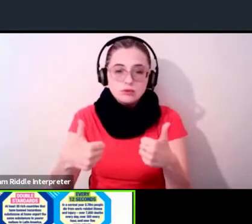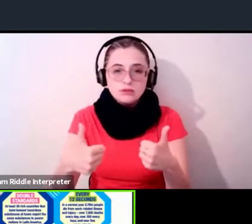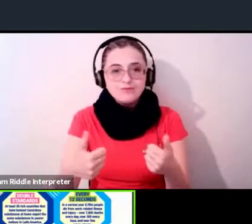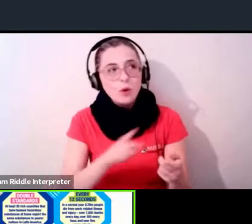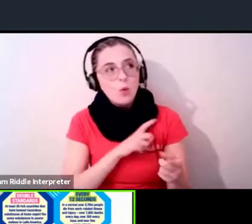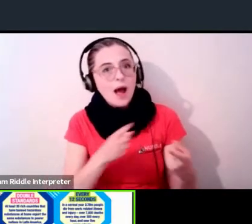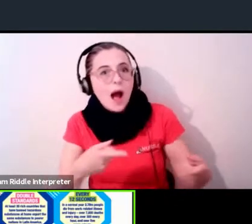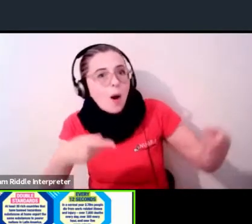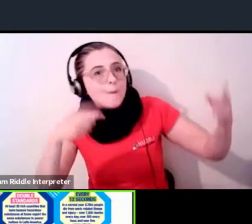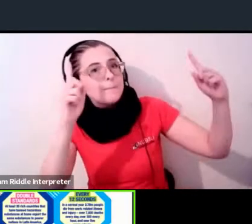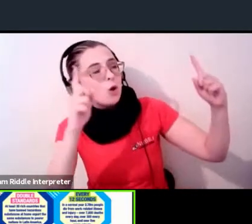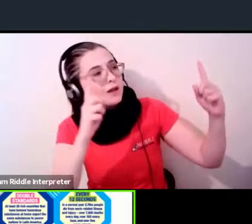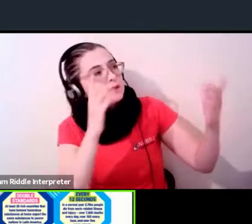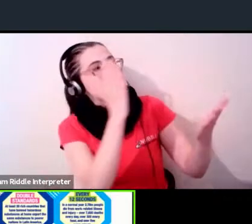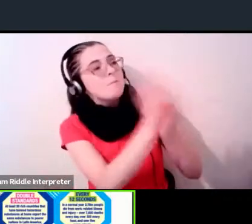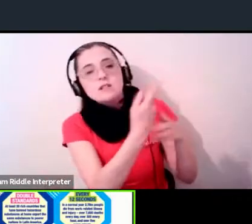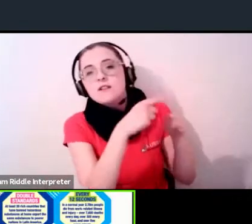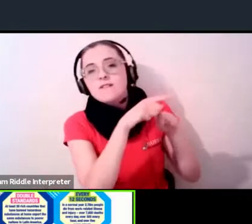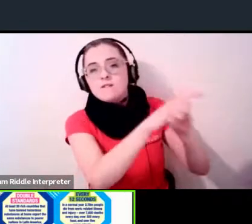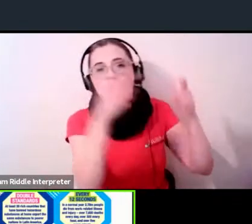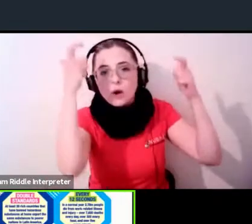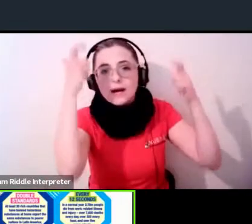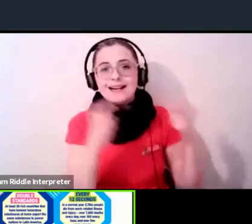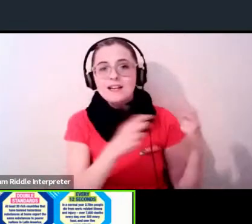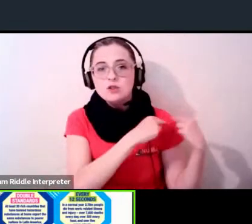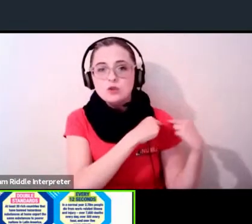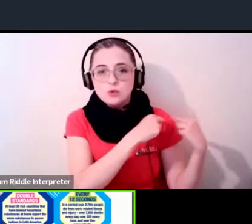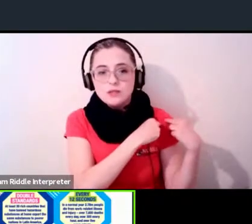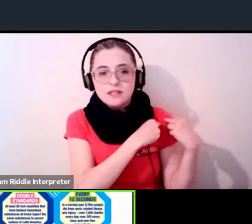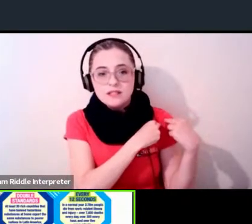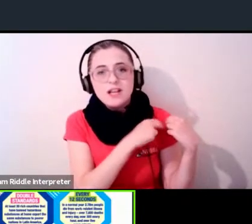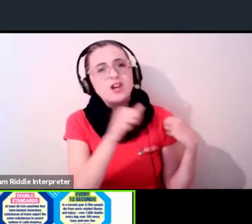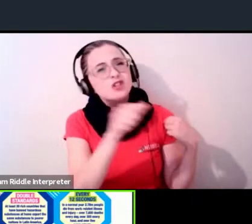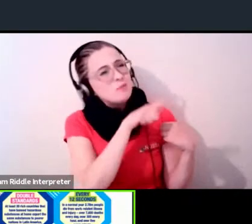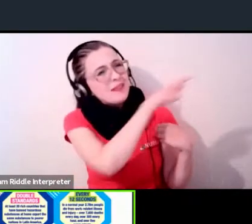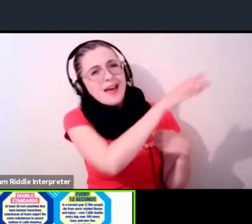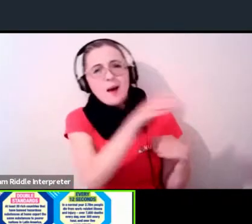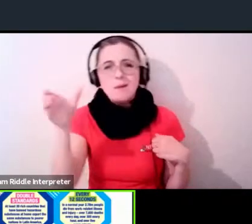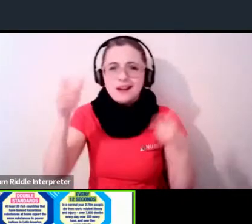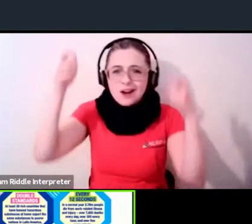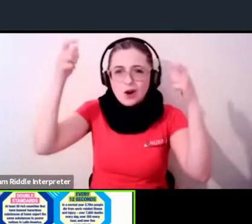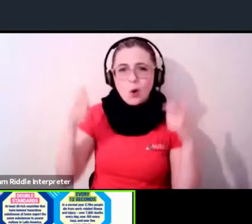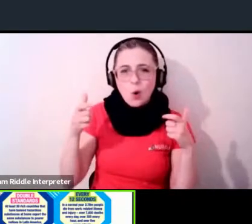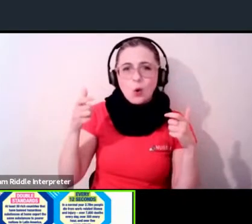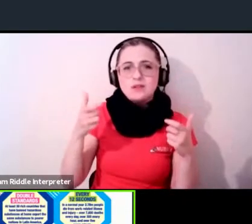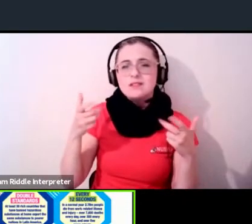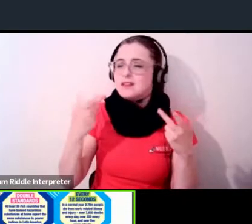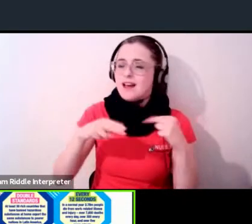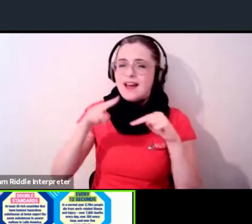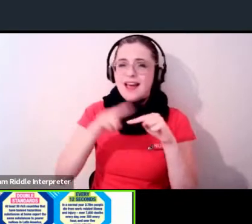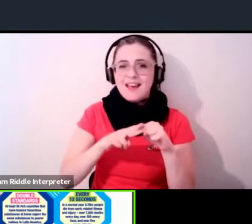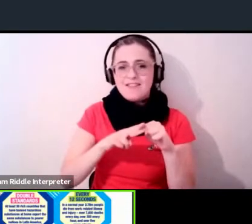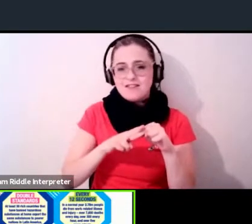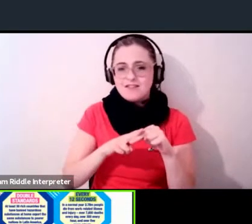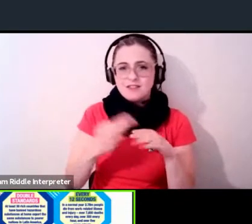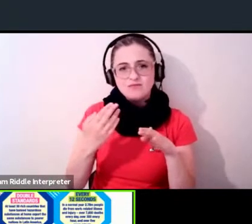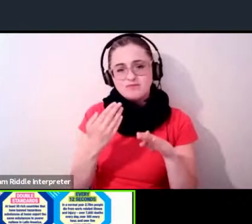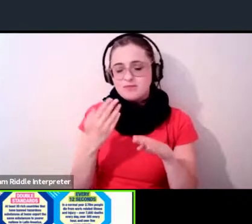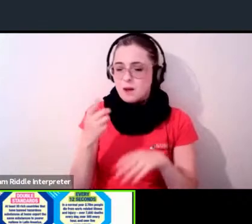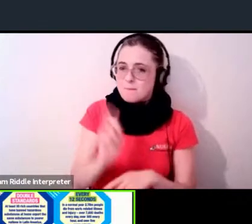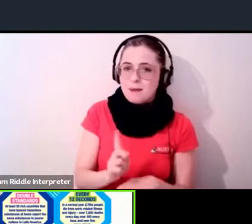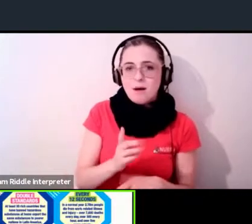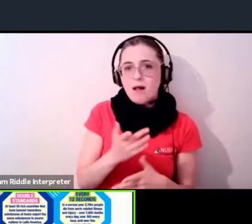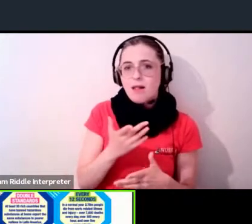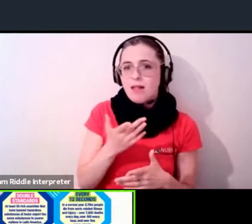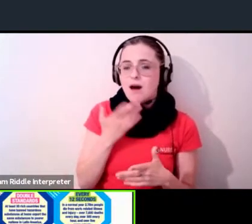to account to their legal duties. It should be them in the docks if people are killed, injured or made ill by